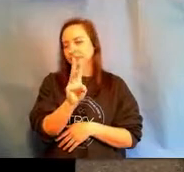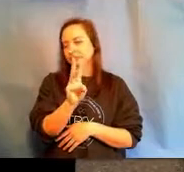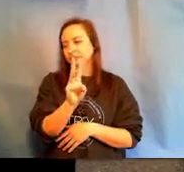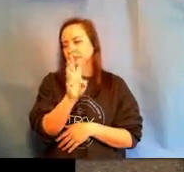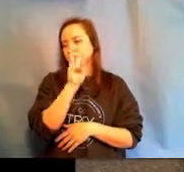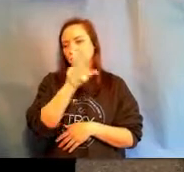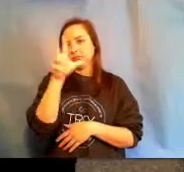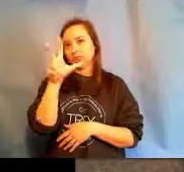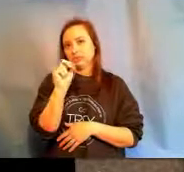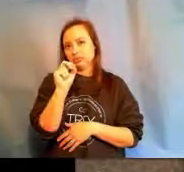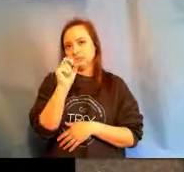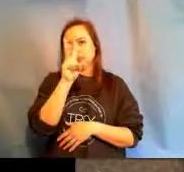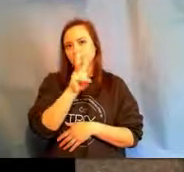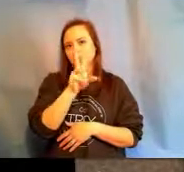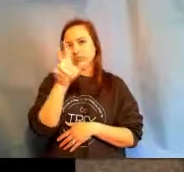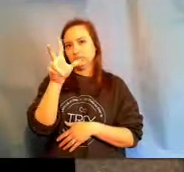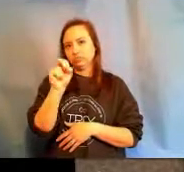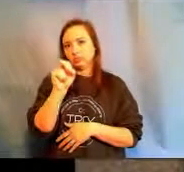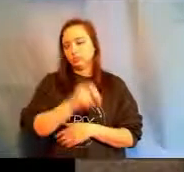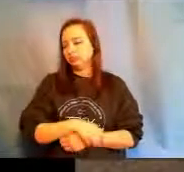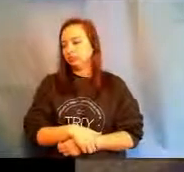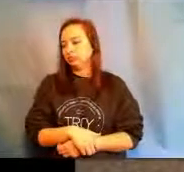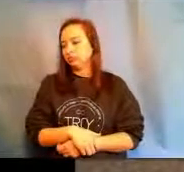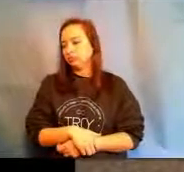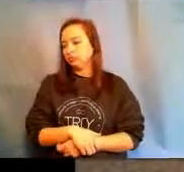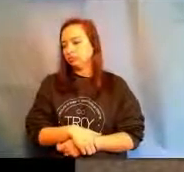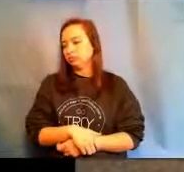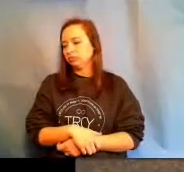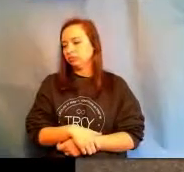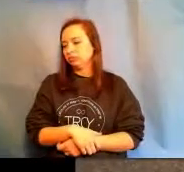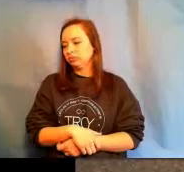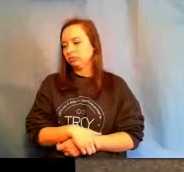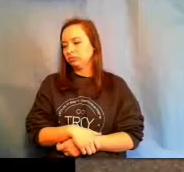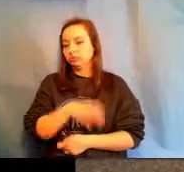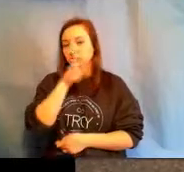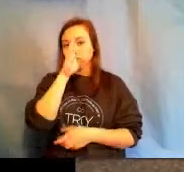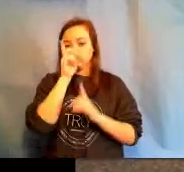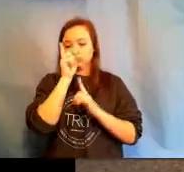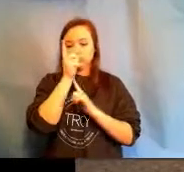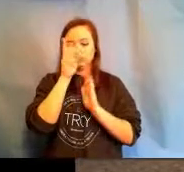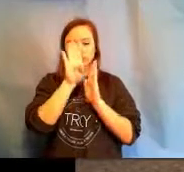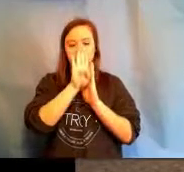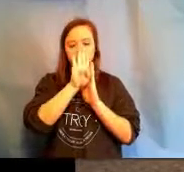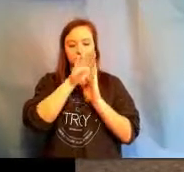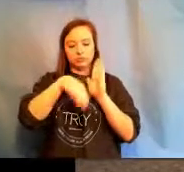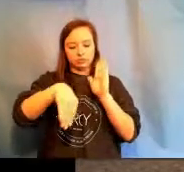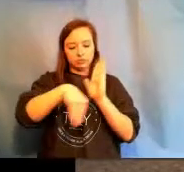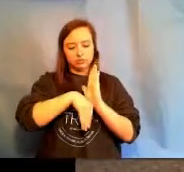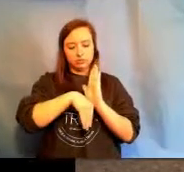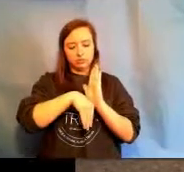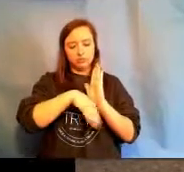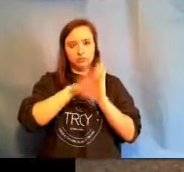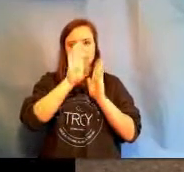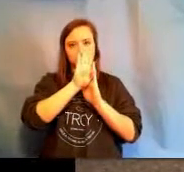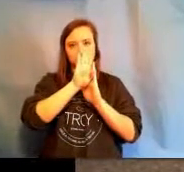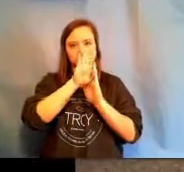is 6:30. Remember that our minutes show like half of our clock,